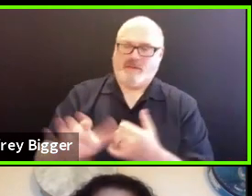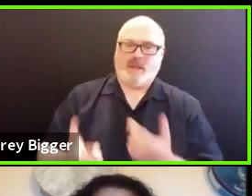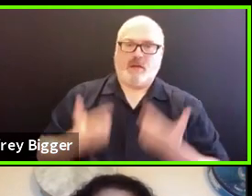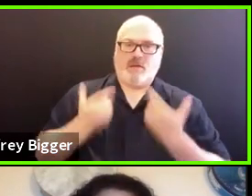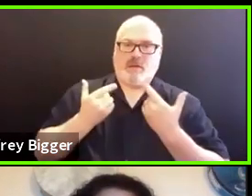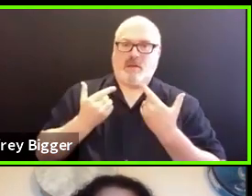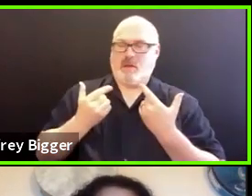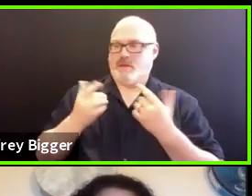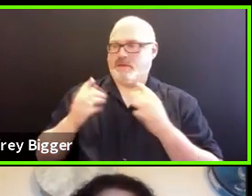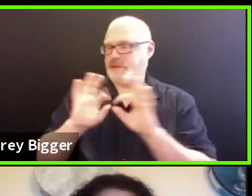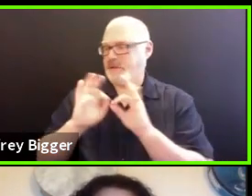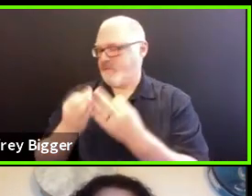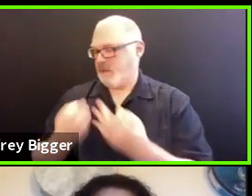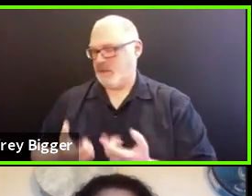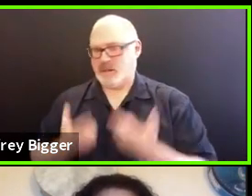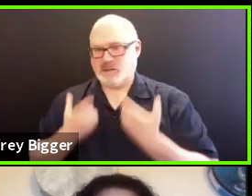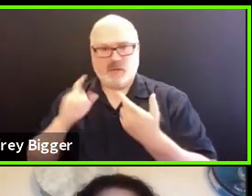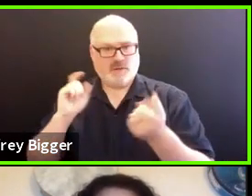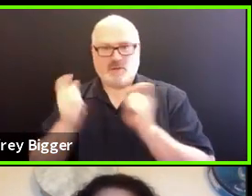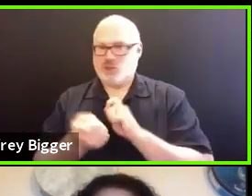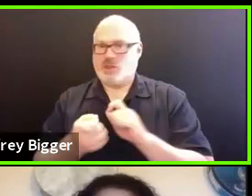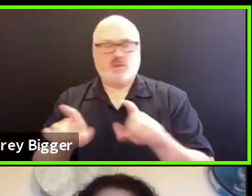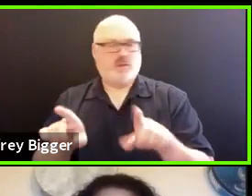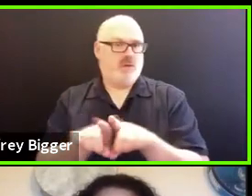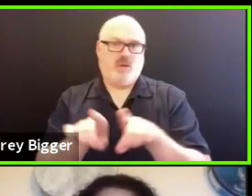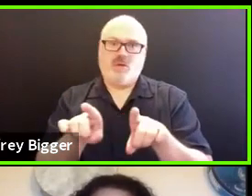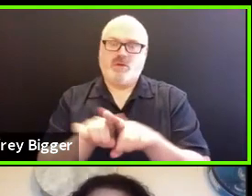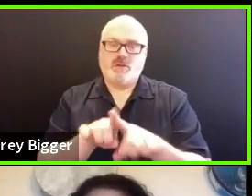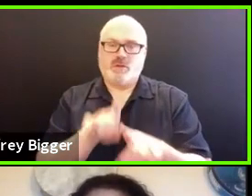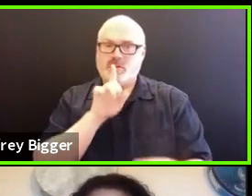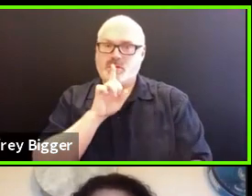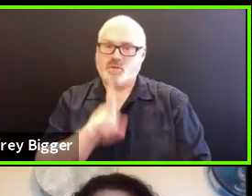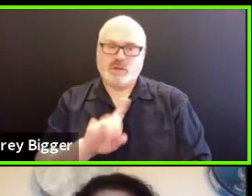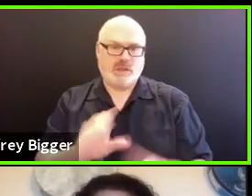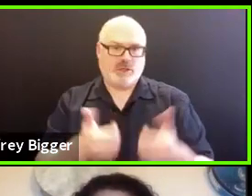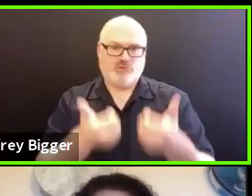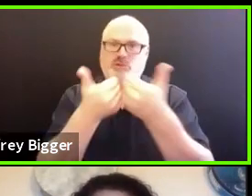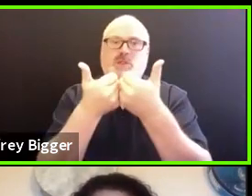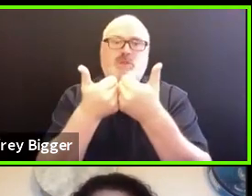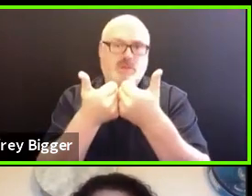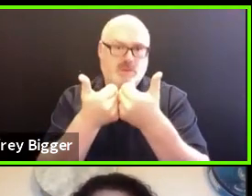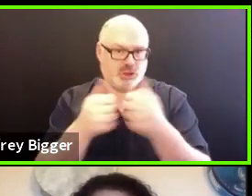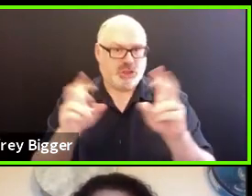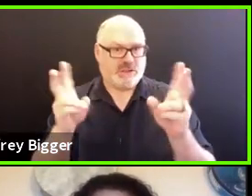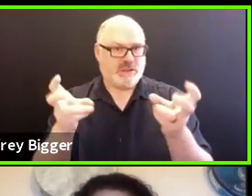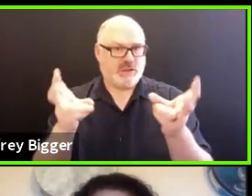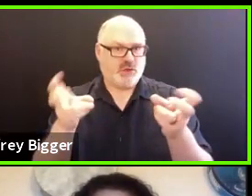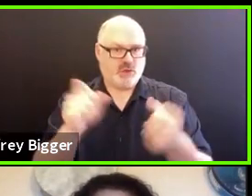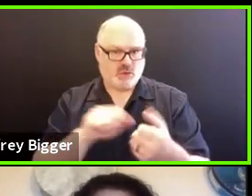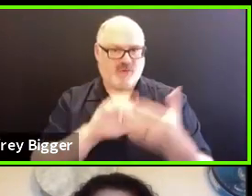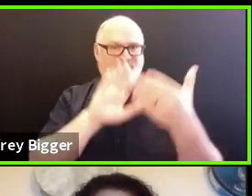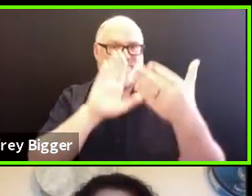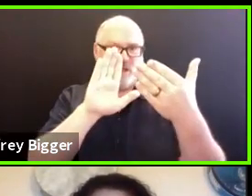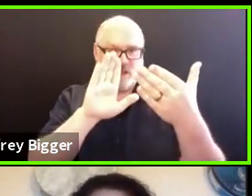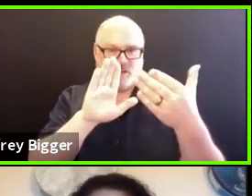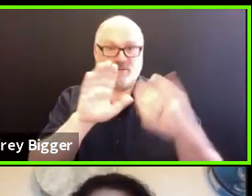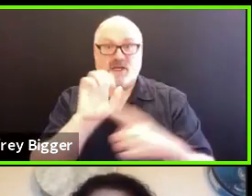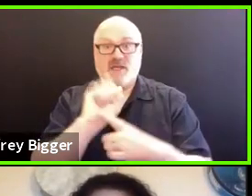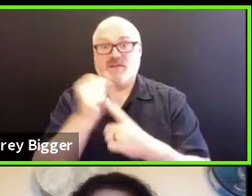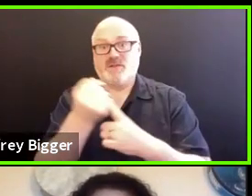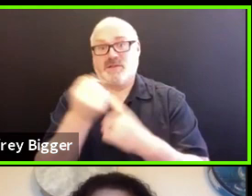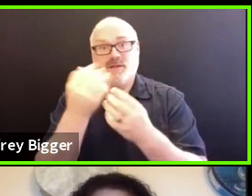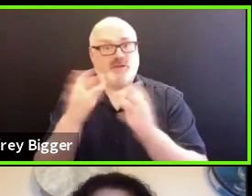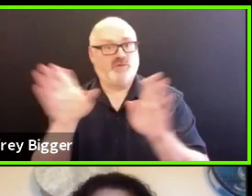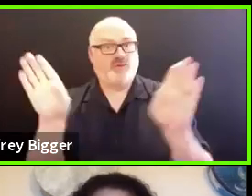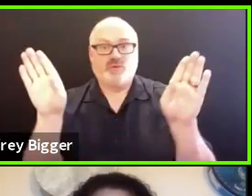their families' lives, as well as the really challenging issues that we're facing as a society as whole. And